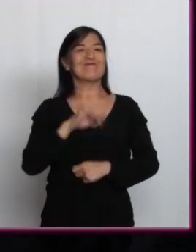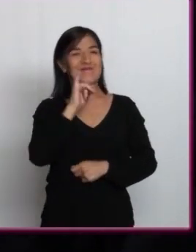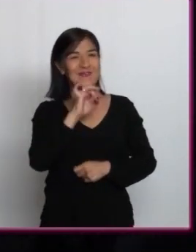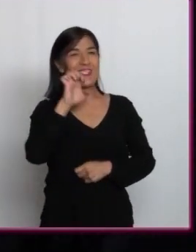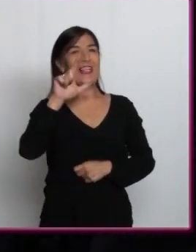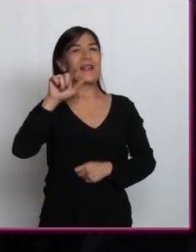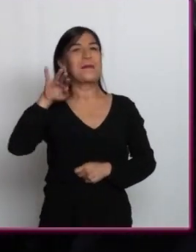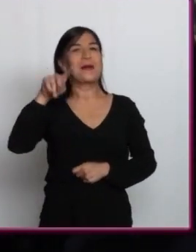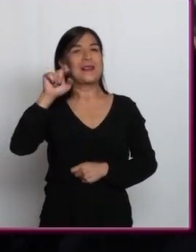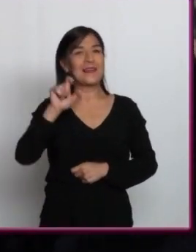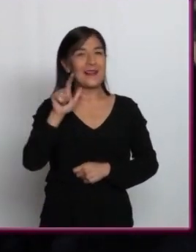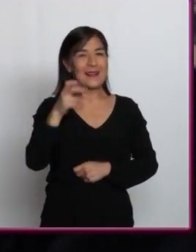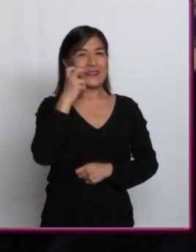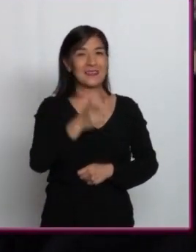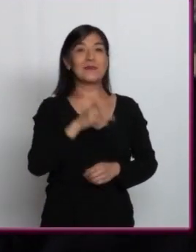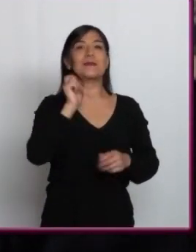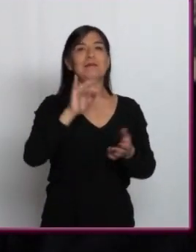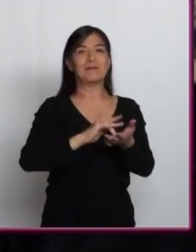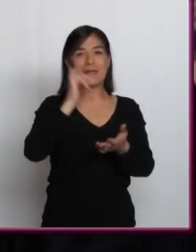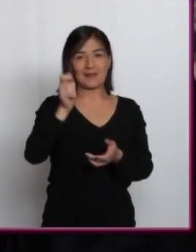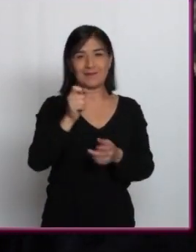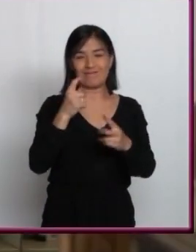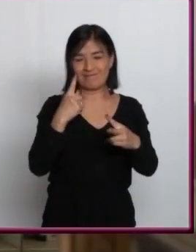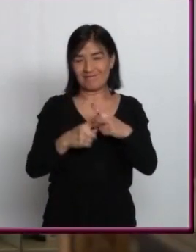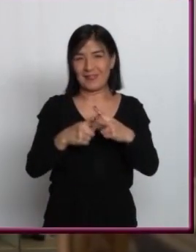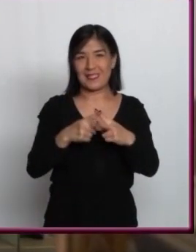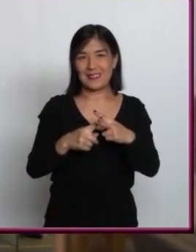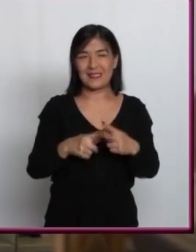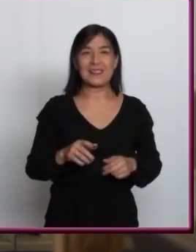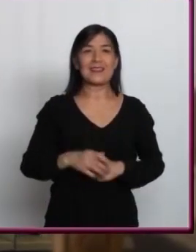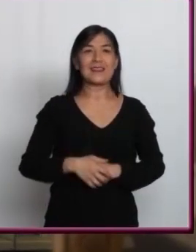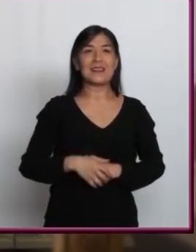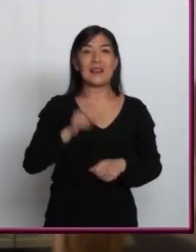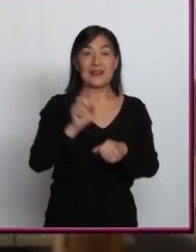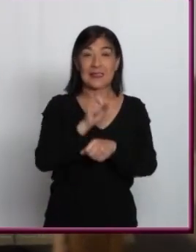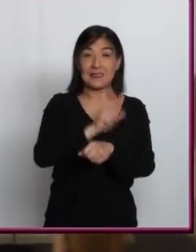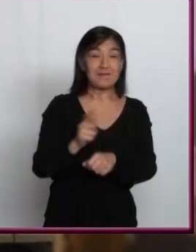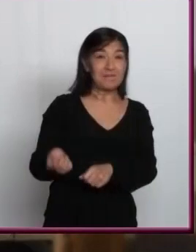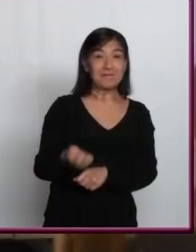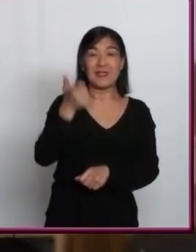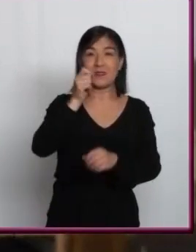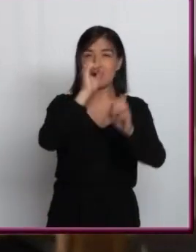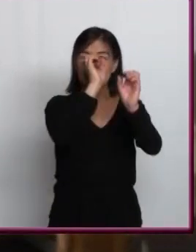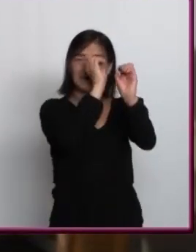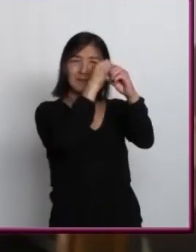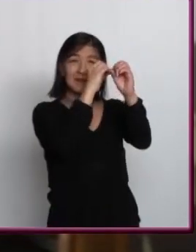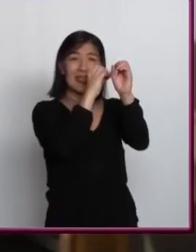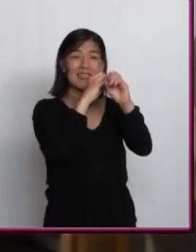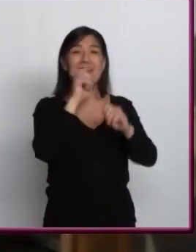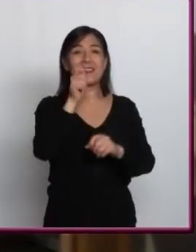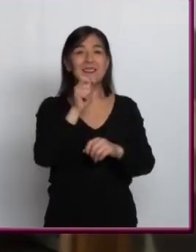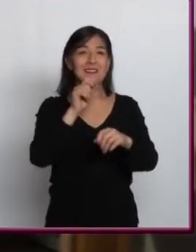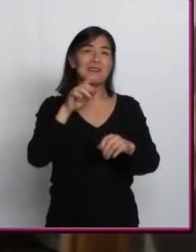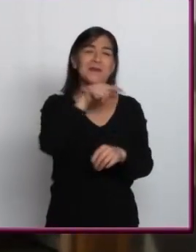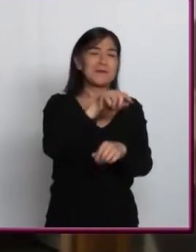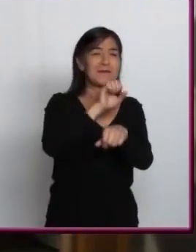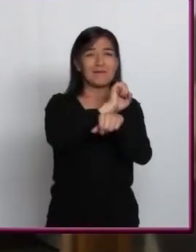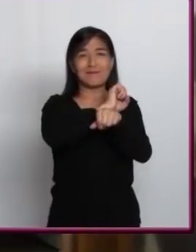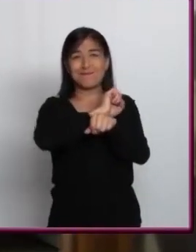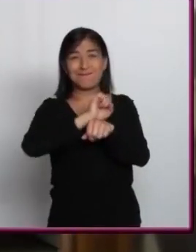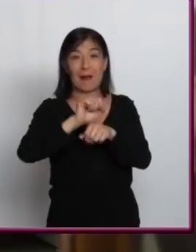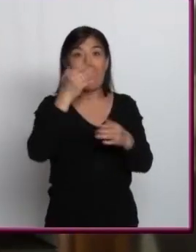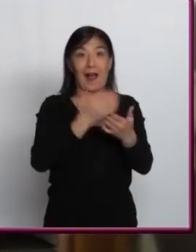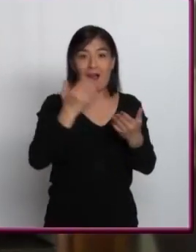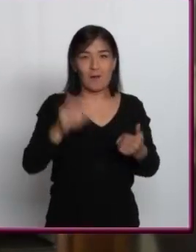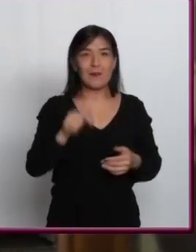Elemental. Y todo gracias a la aplicación de las matemáticas. Desde los primeros telescopios que eran extremadamente sencillos